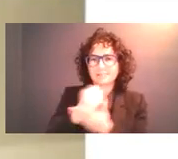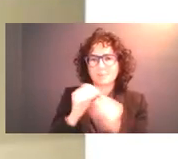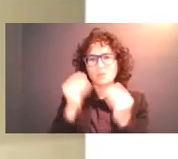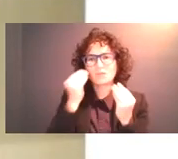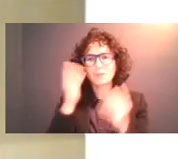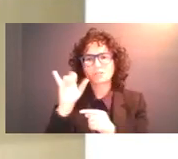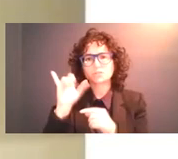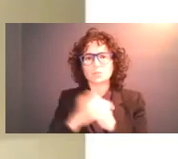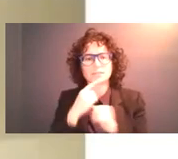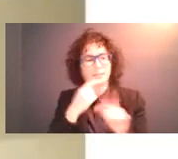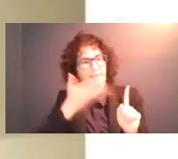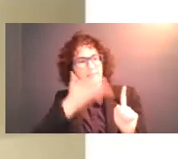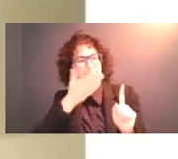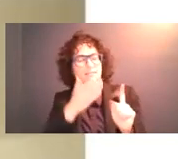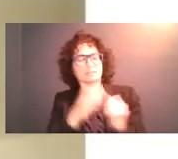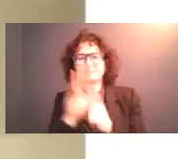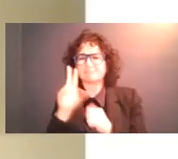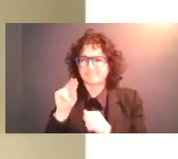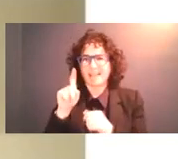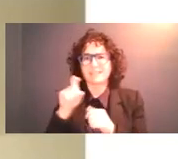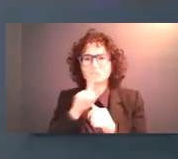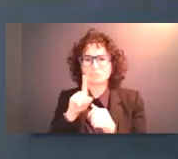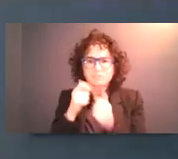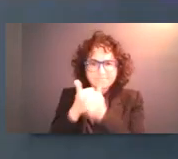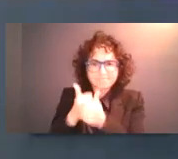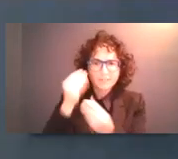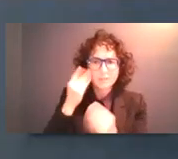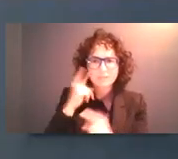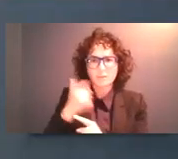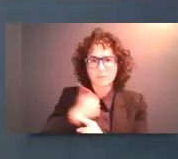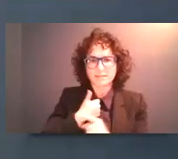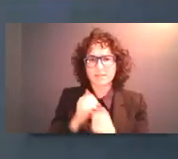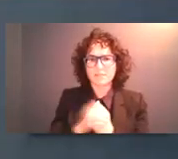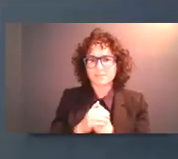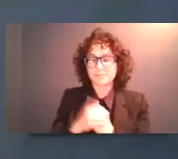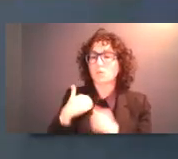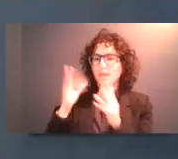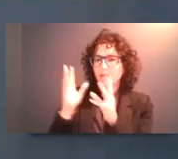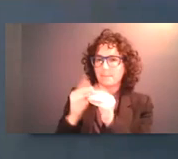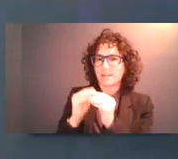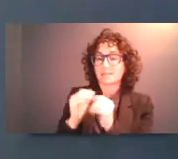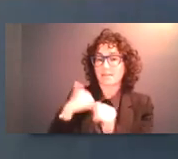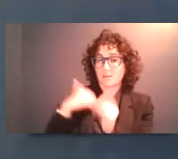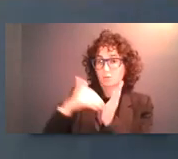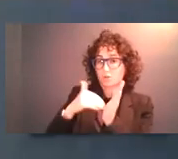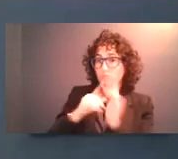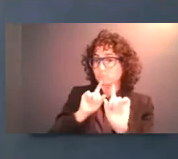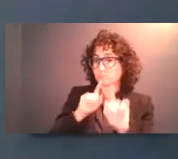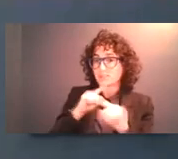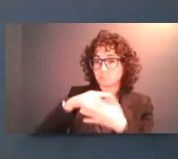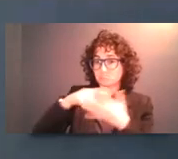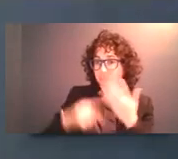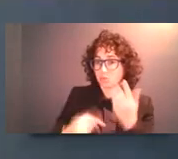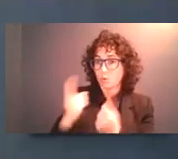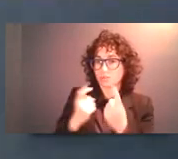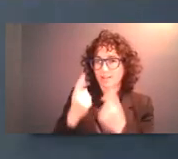this is it, I need to follow the information for myself. We had a meeting and there was a doctor that answered all type of questions for us. I think she was on the line for